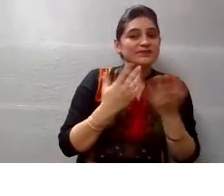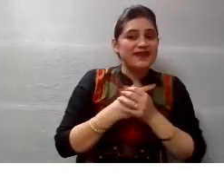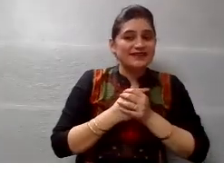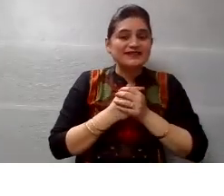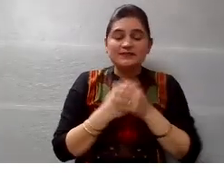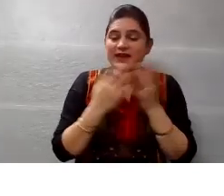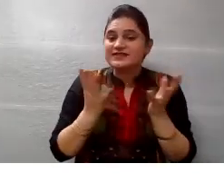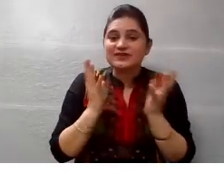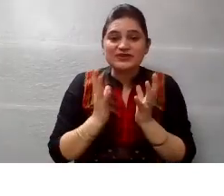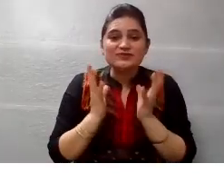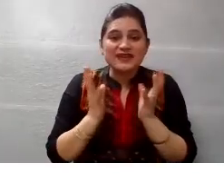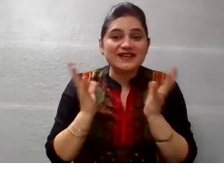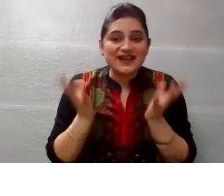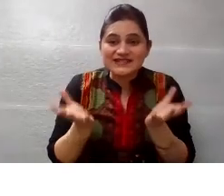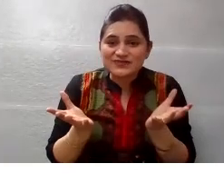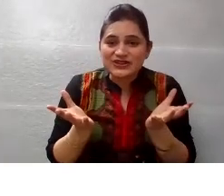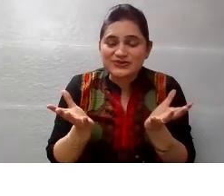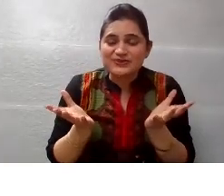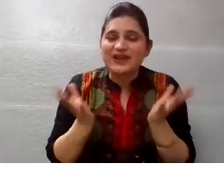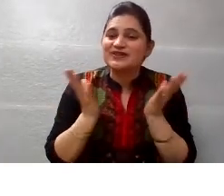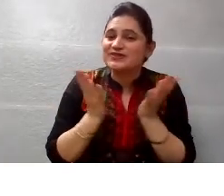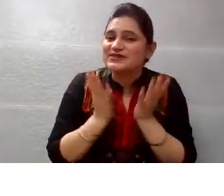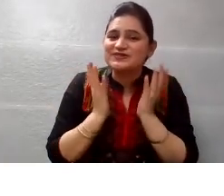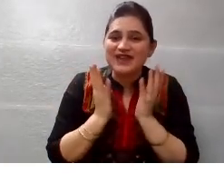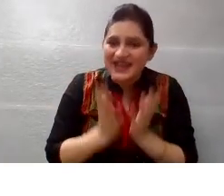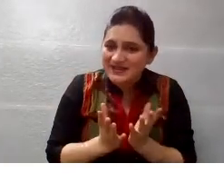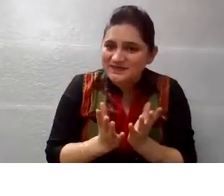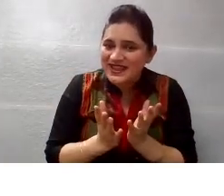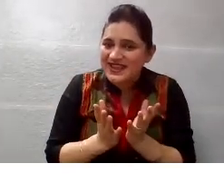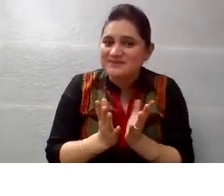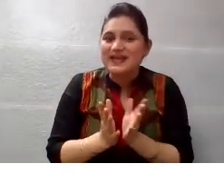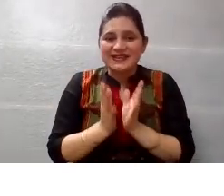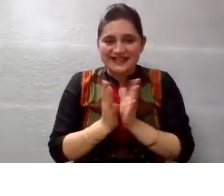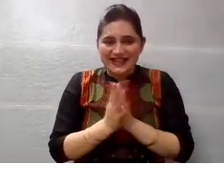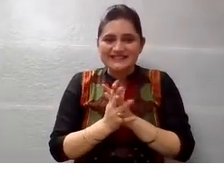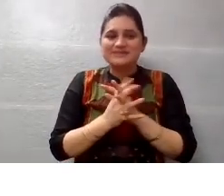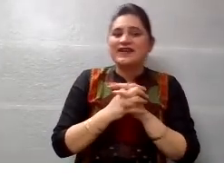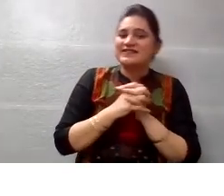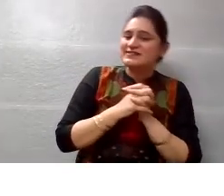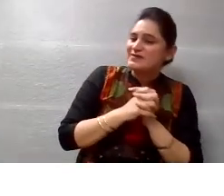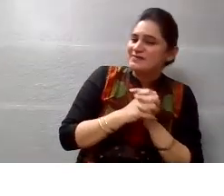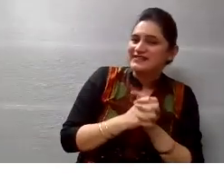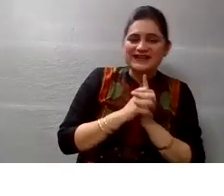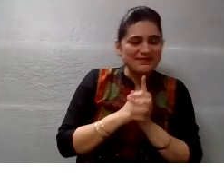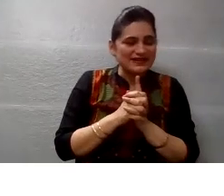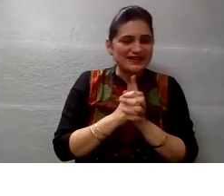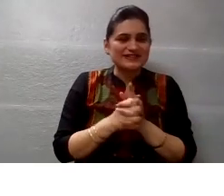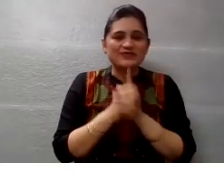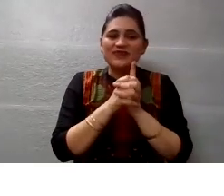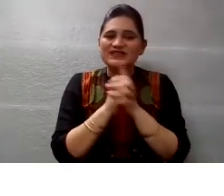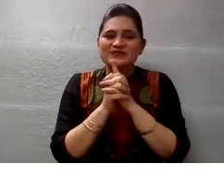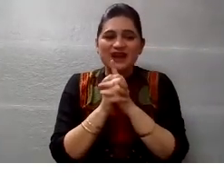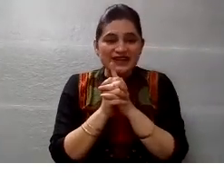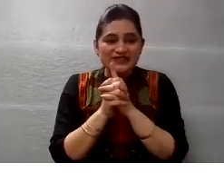And what parents? Parents are going to make cards for you. And you are going to help them. Yes. Parents will make the number